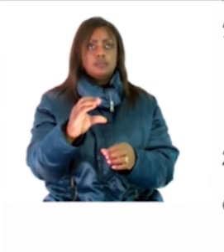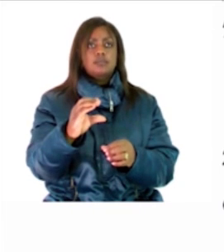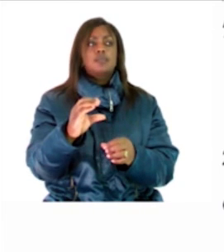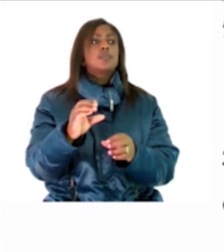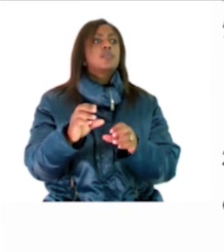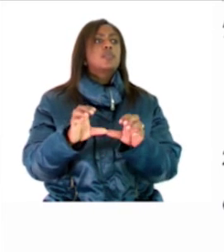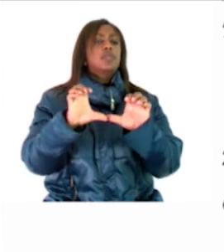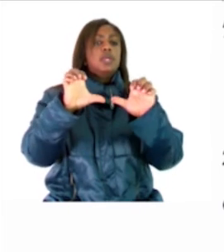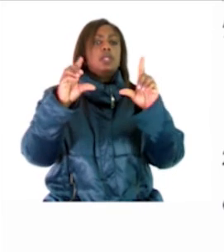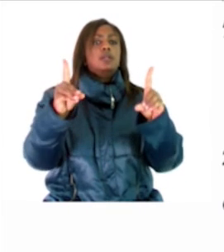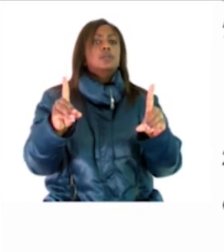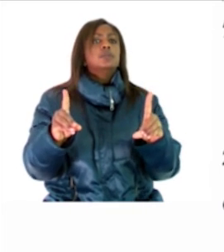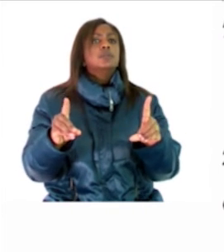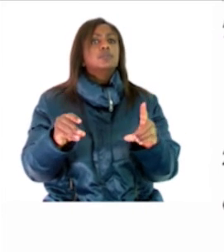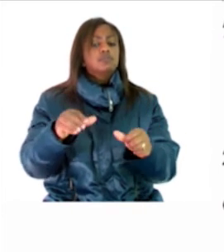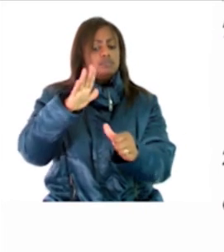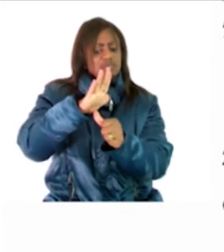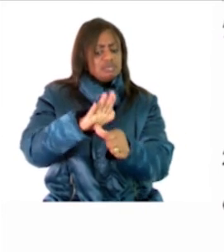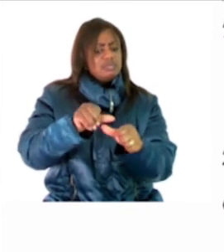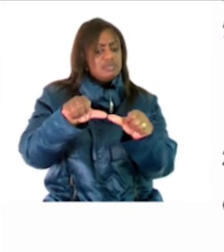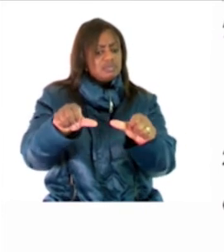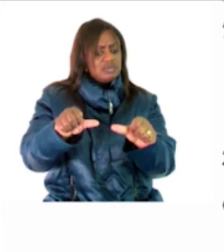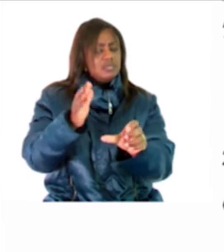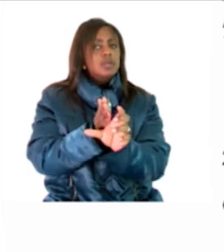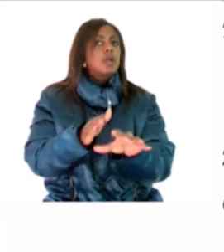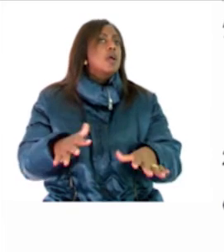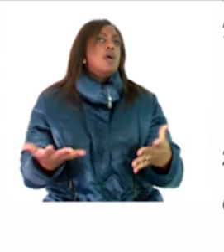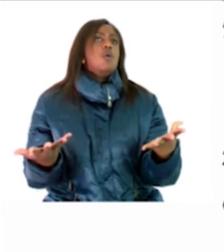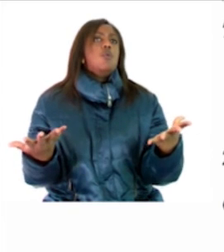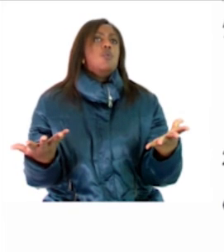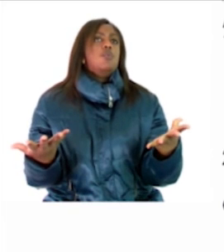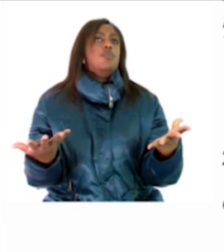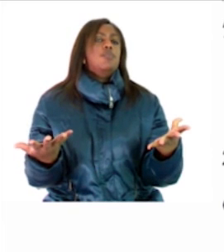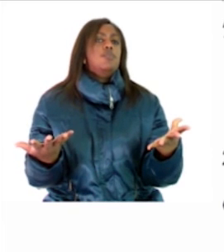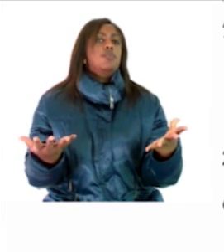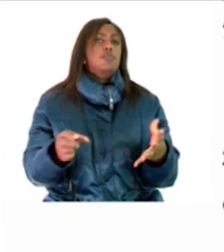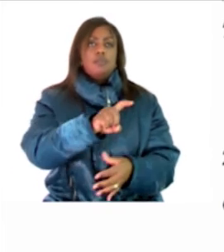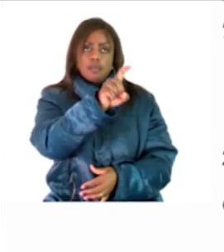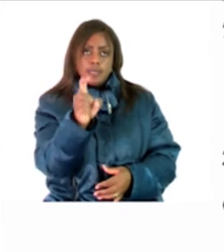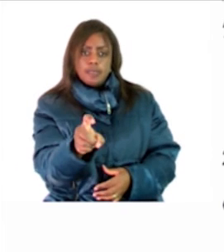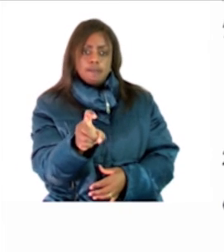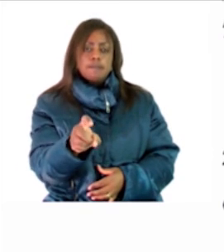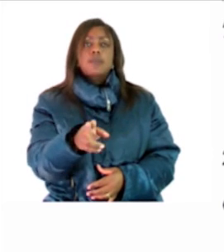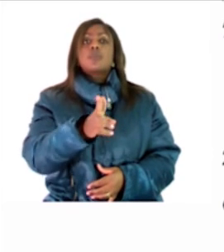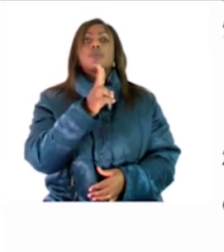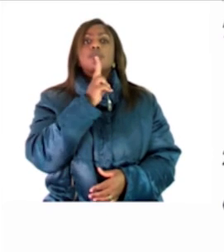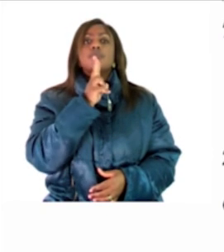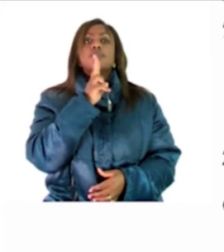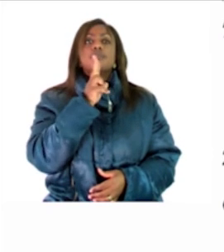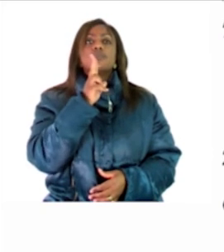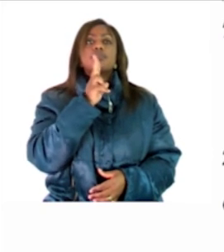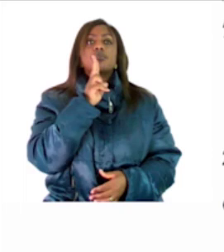we abuse substances. What do we want you to do? On health, you mention one,